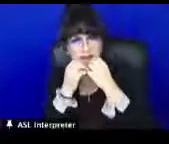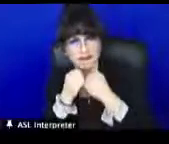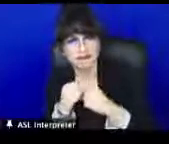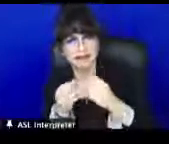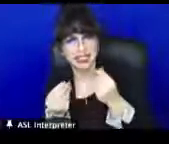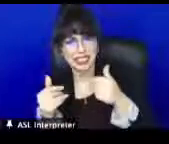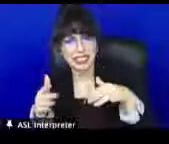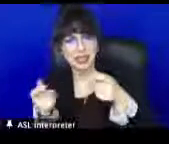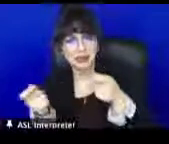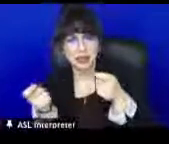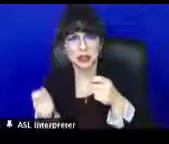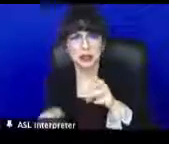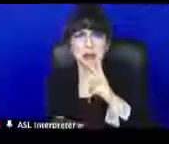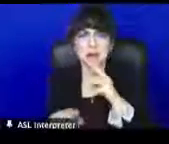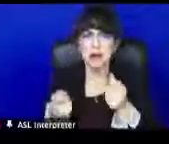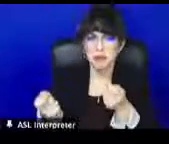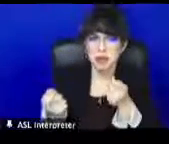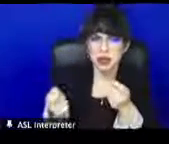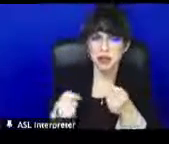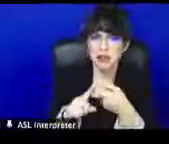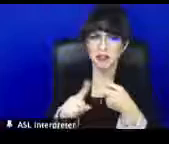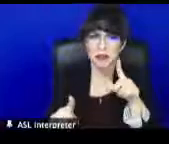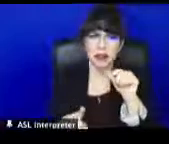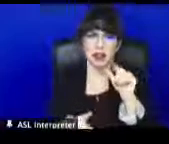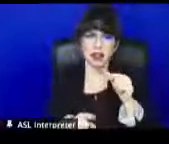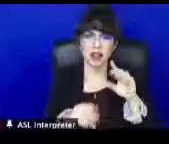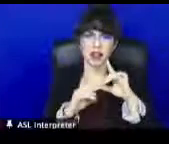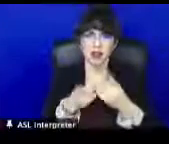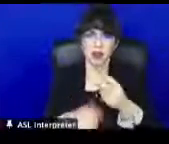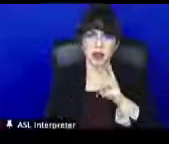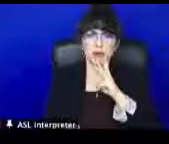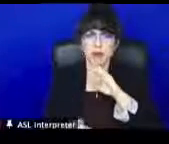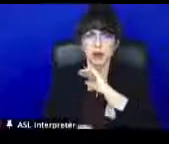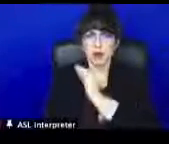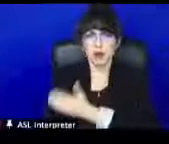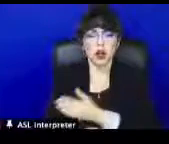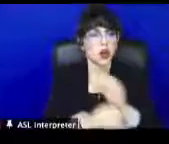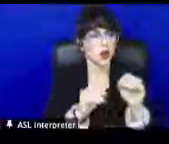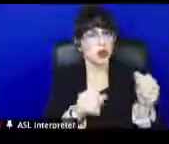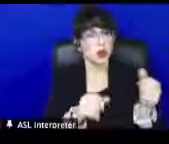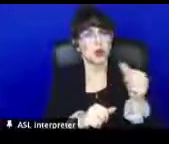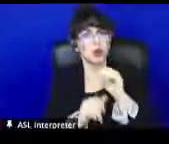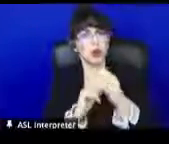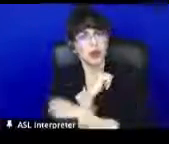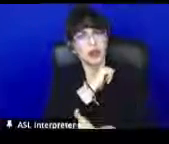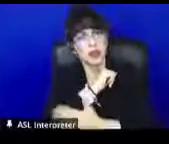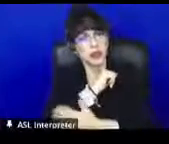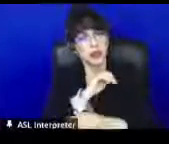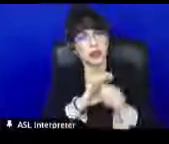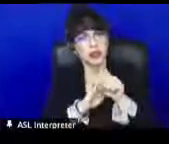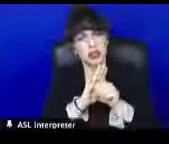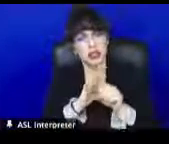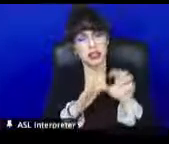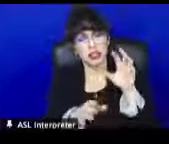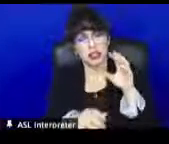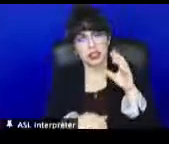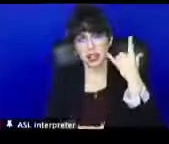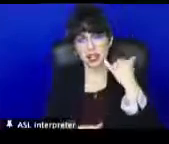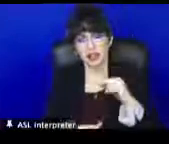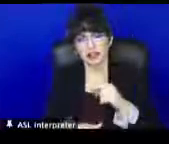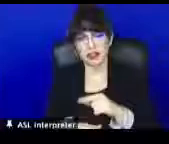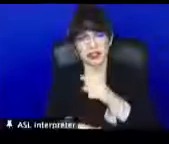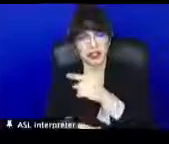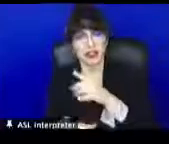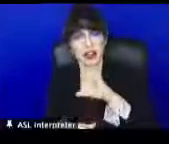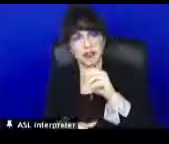land management by the Los Angeles Department of Water and Power. No other county in the state of California is characterized greater than 50% of private land owned by